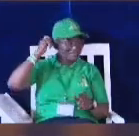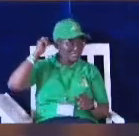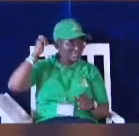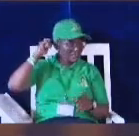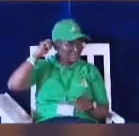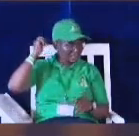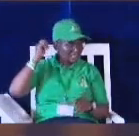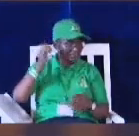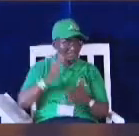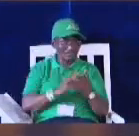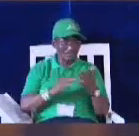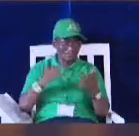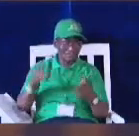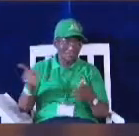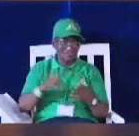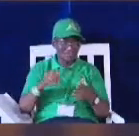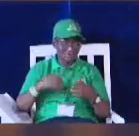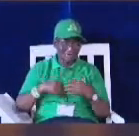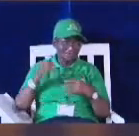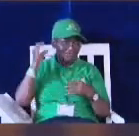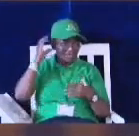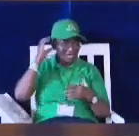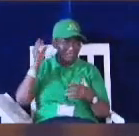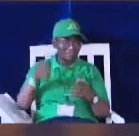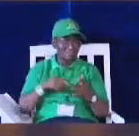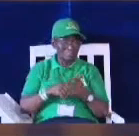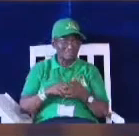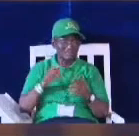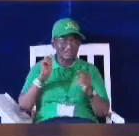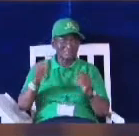Some of you have heard the testimony before.